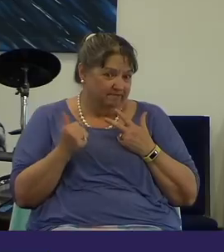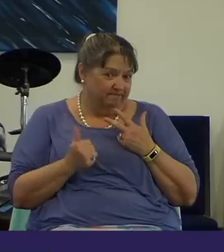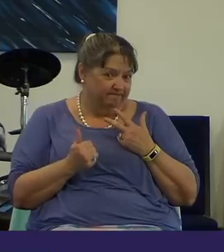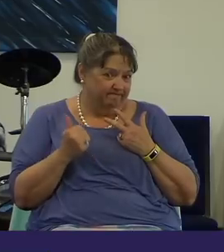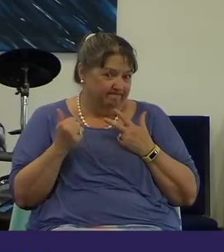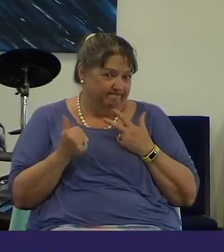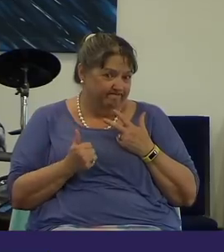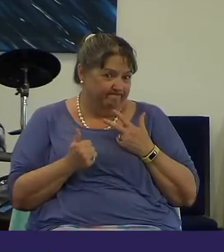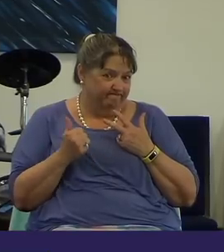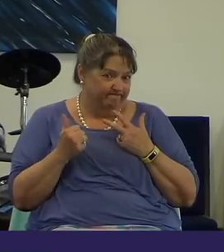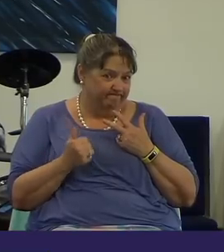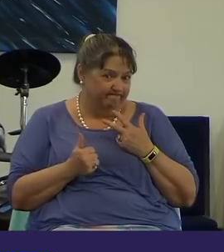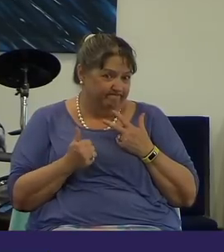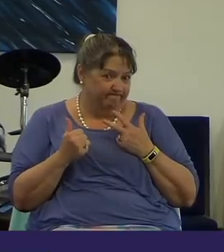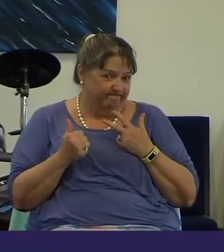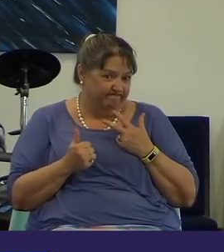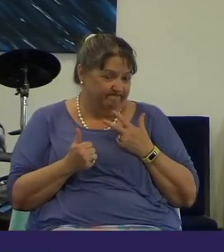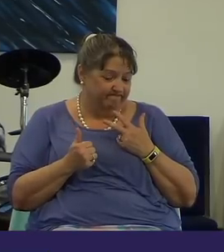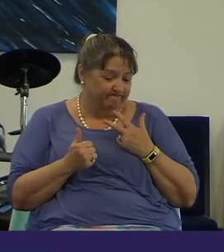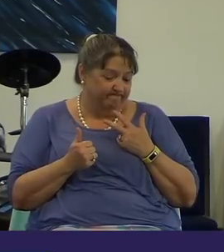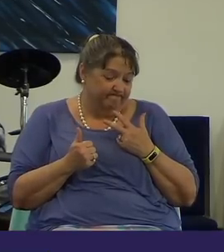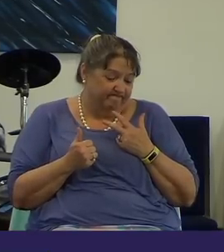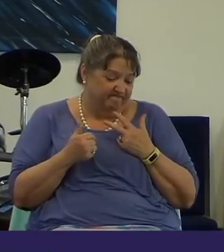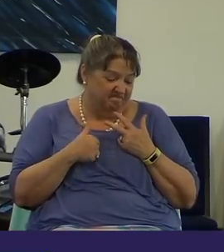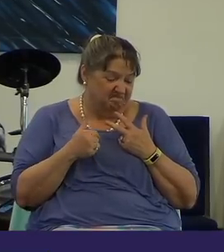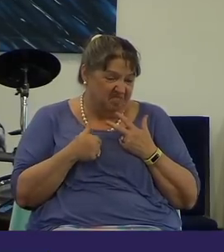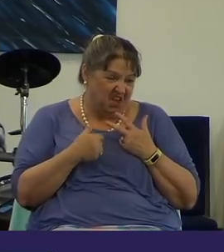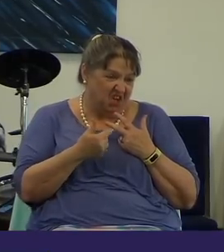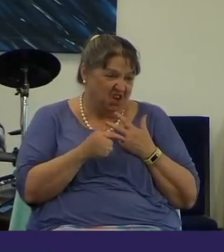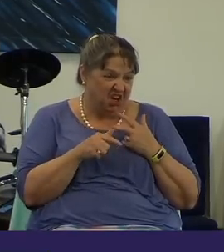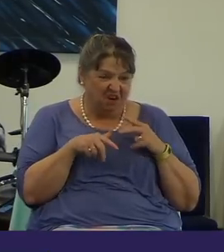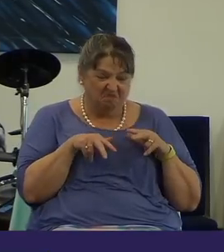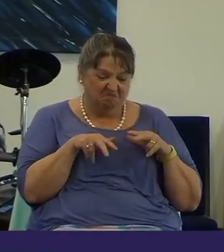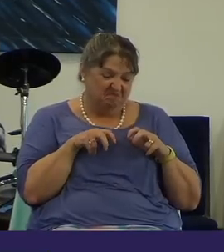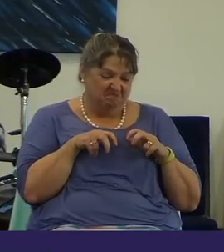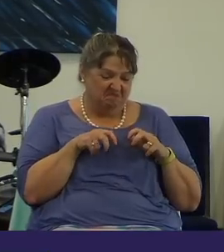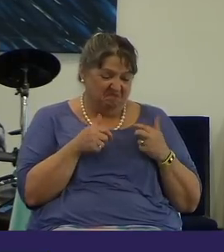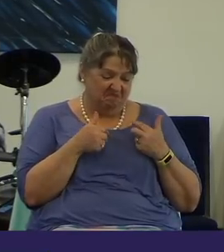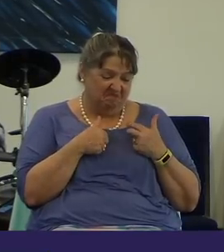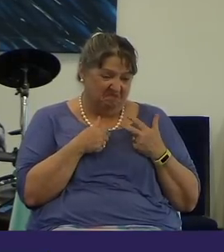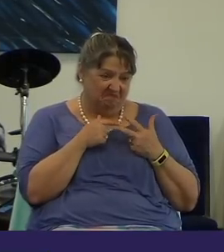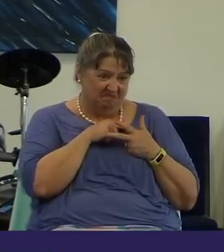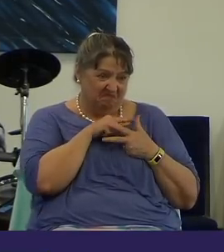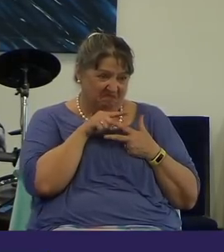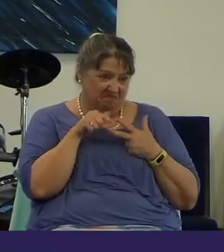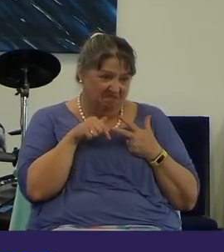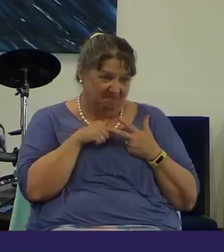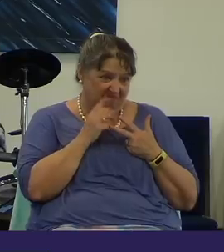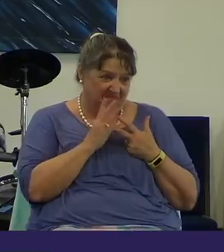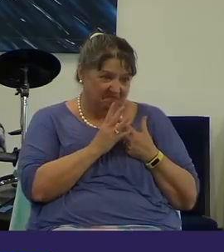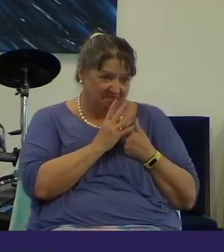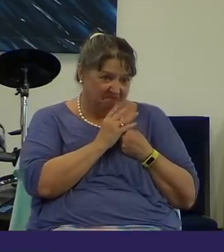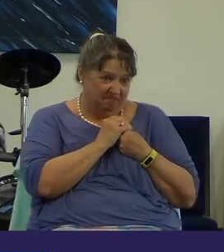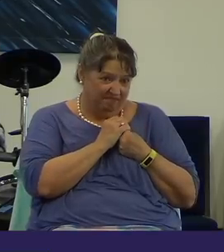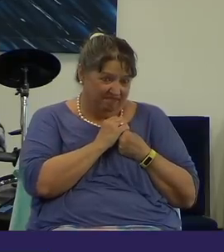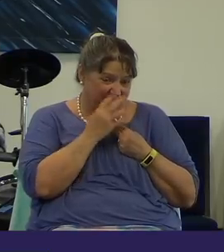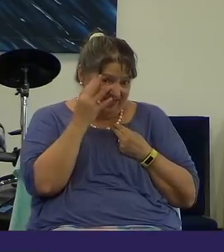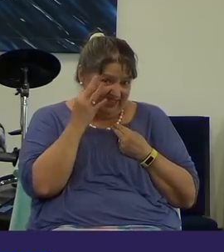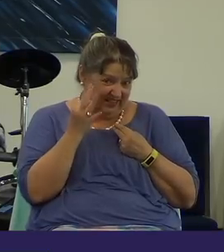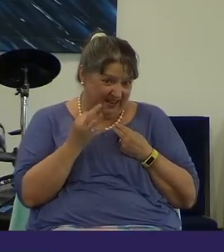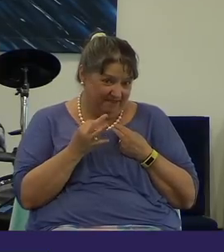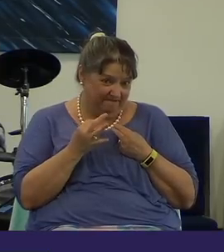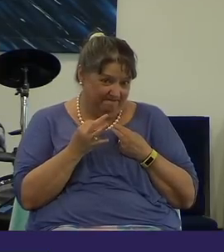And then the Garden of Self. This garden in here. I want to close with this thought.